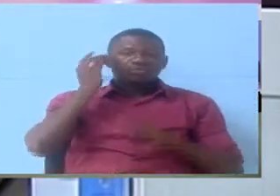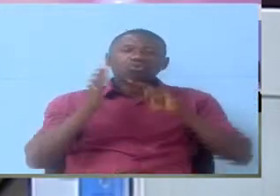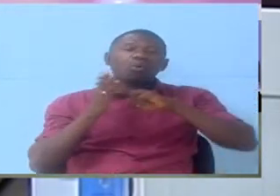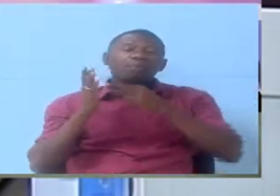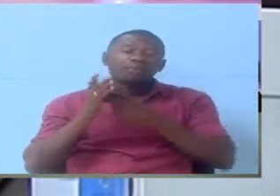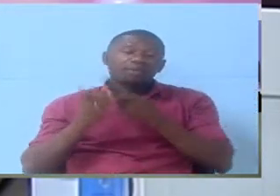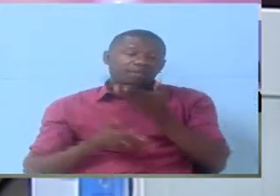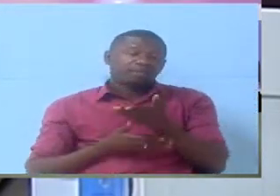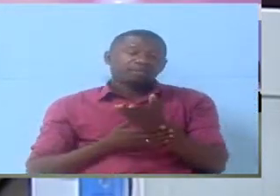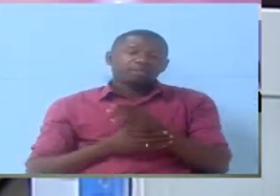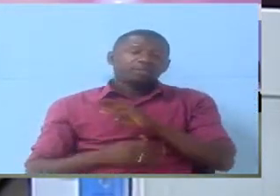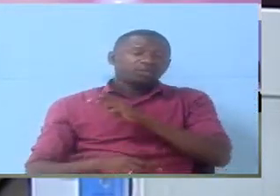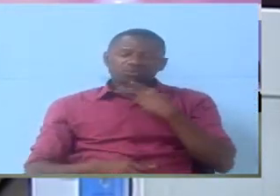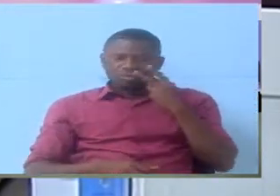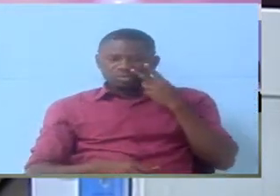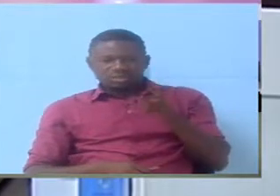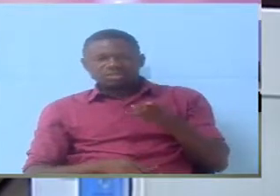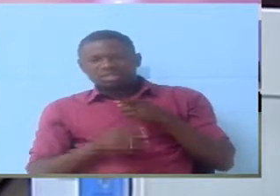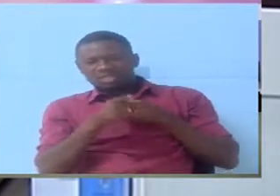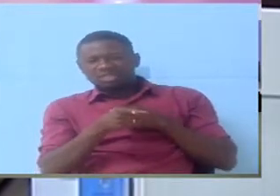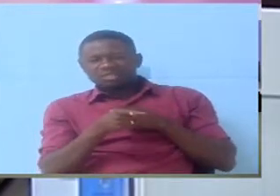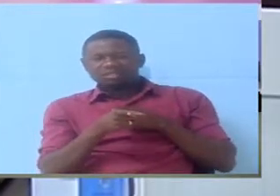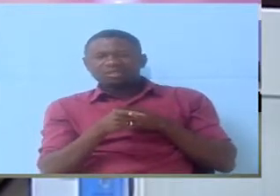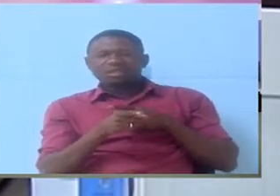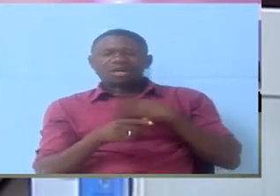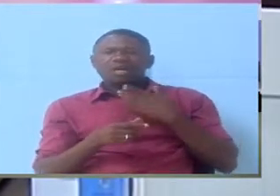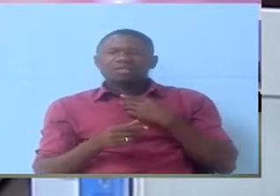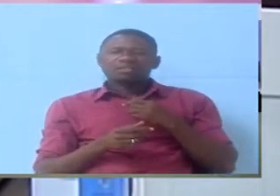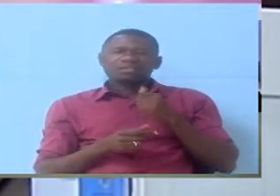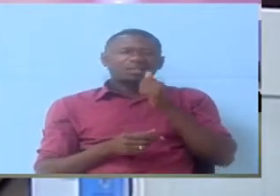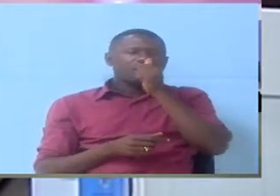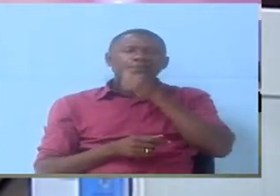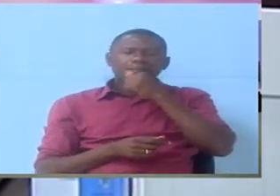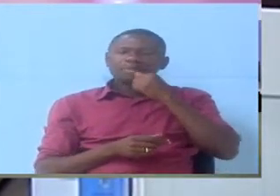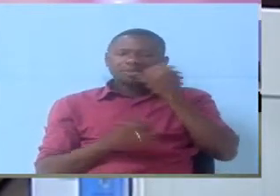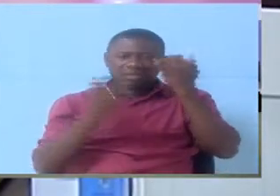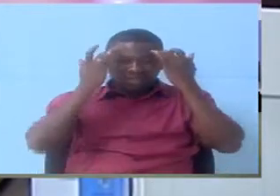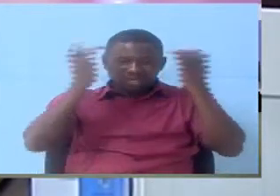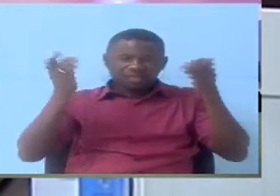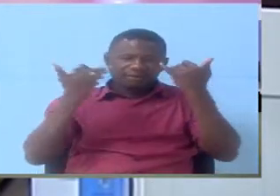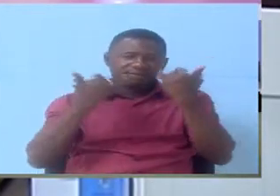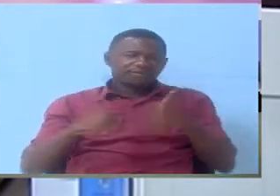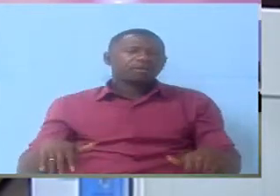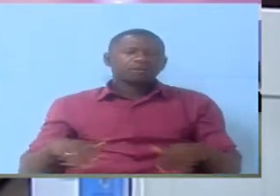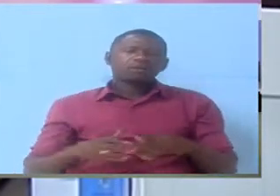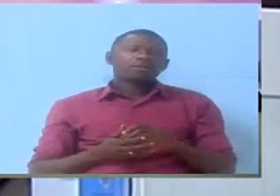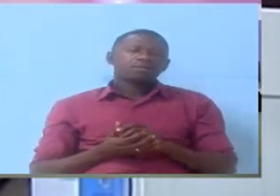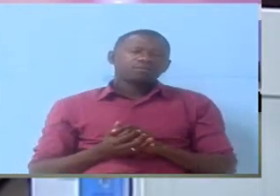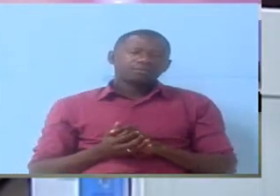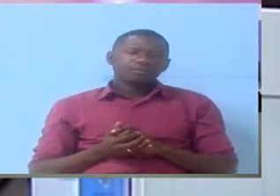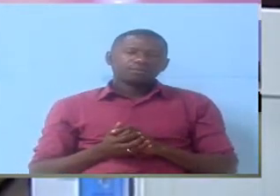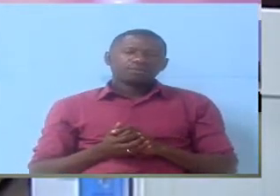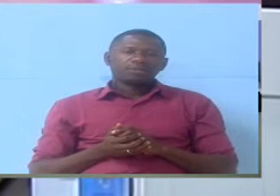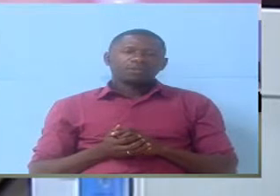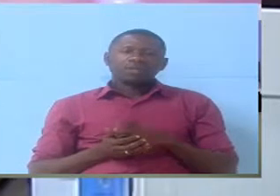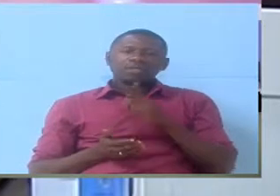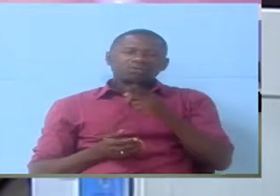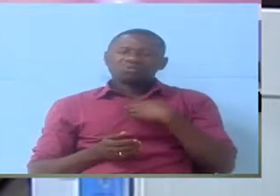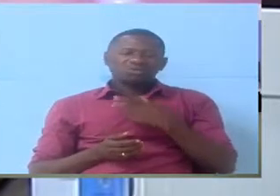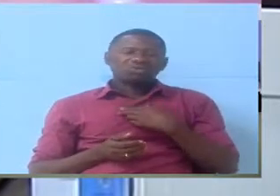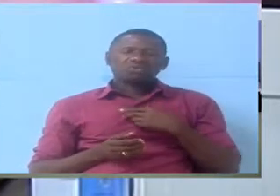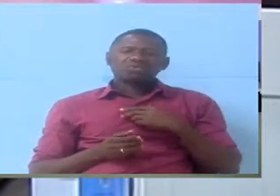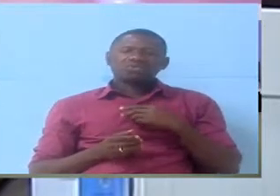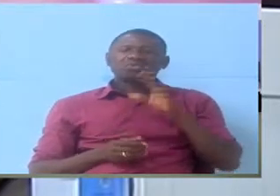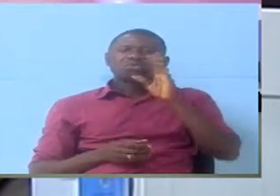woto wo kamala, I do not see this manyinjeko as an intelligence failure. Kafoko kuloti nyari ngolom. It was callous.